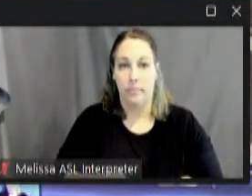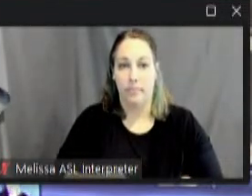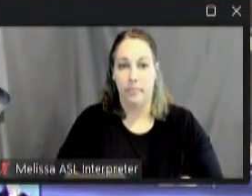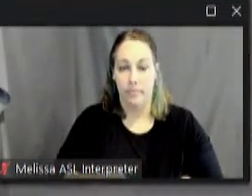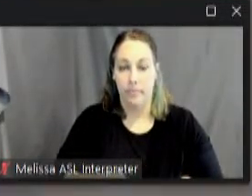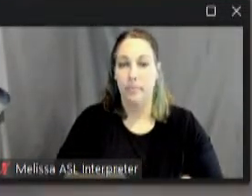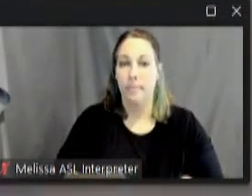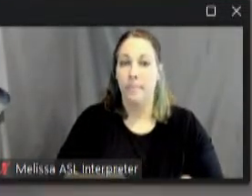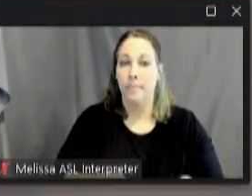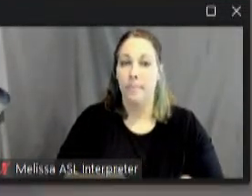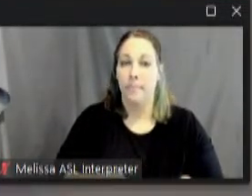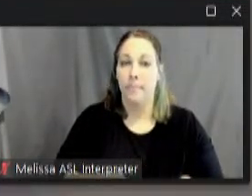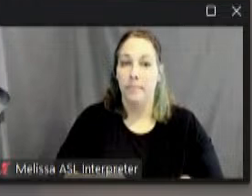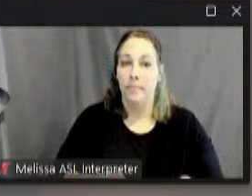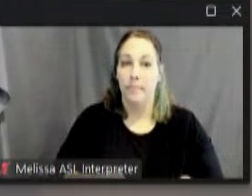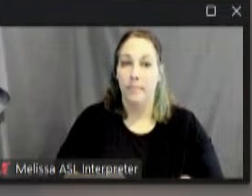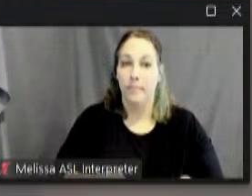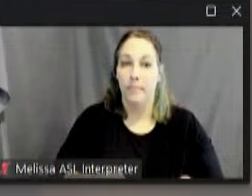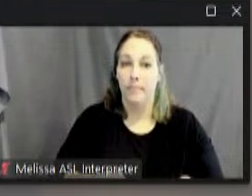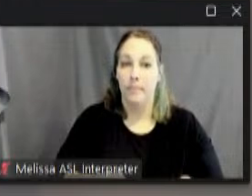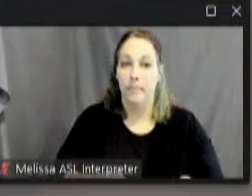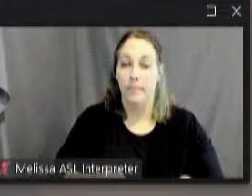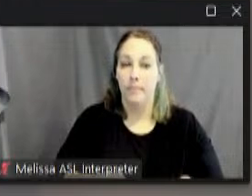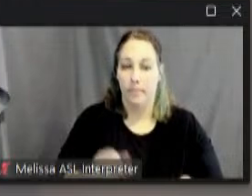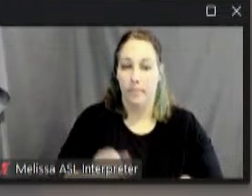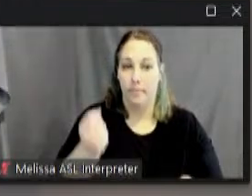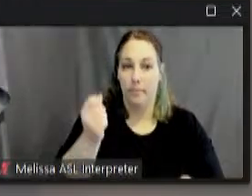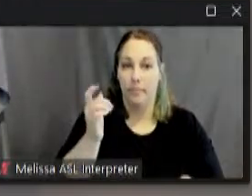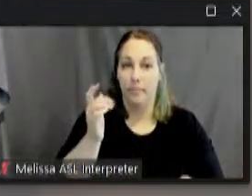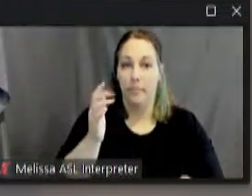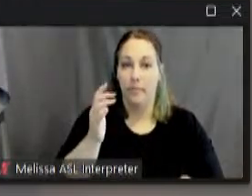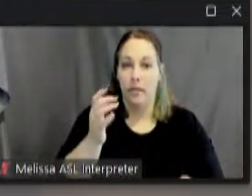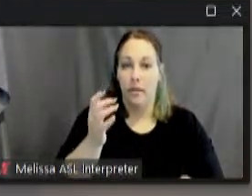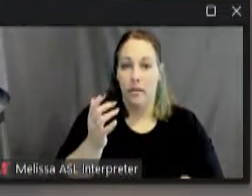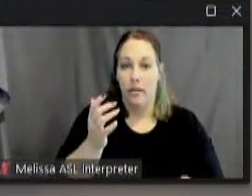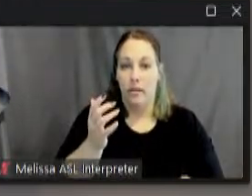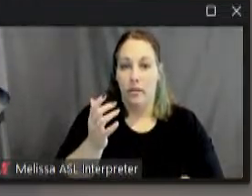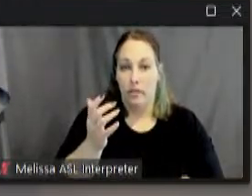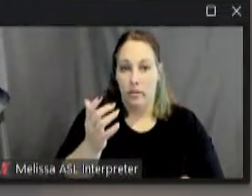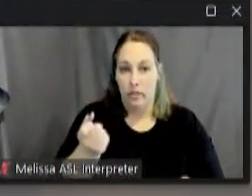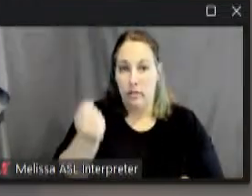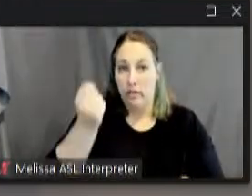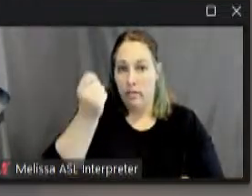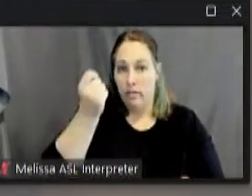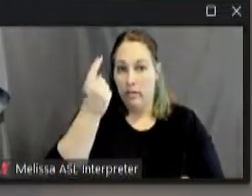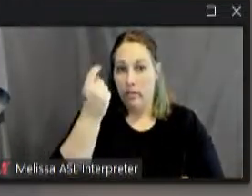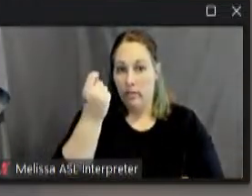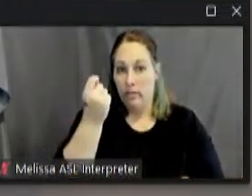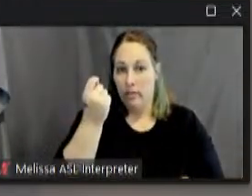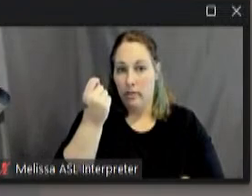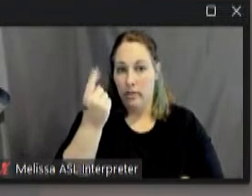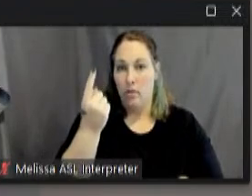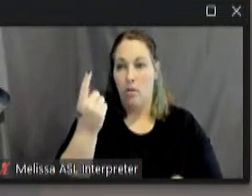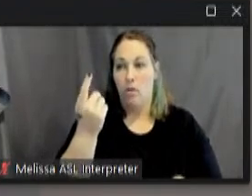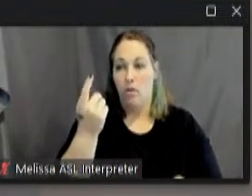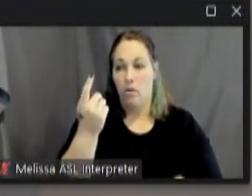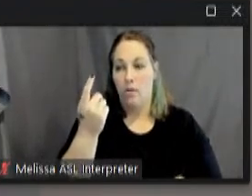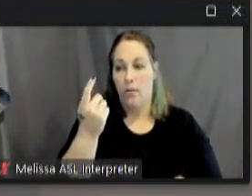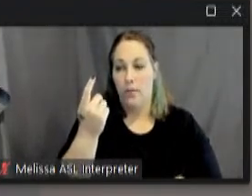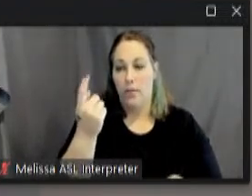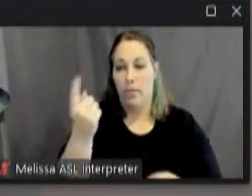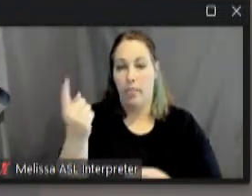Natalie Roque. So taking into account the questions that members of